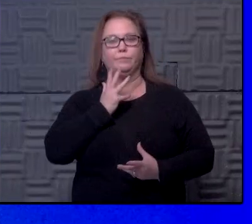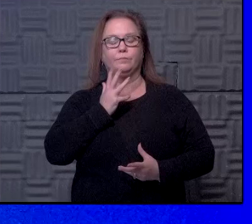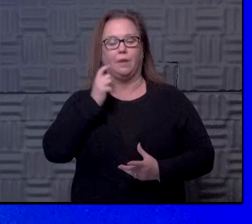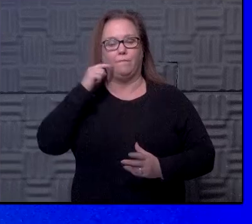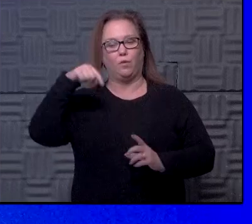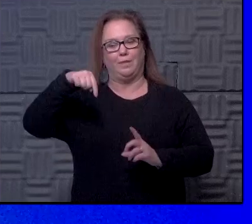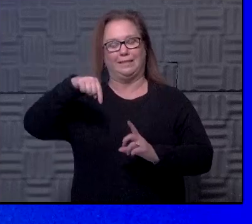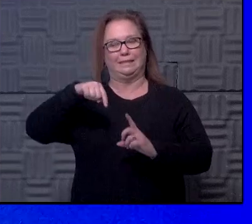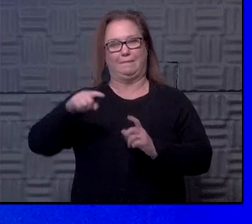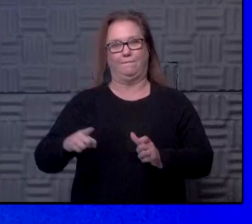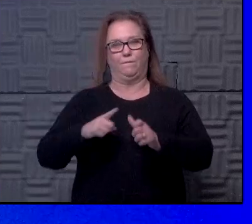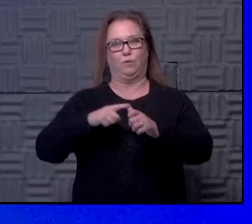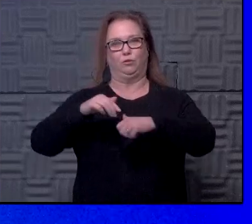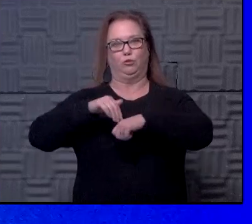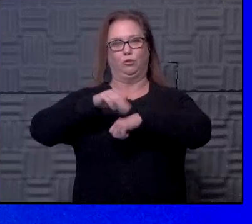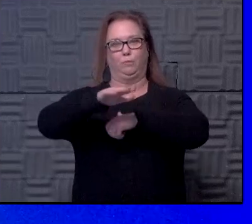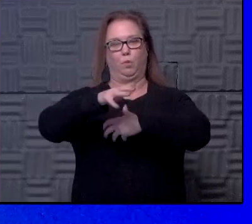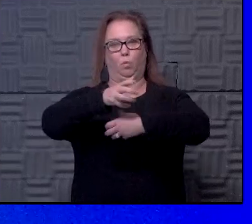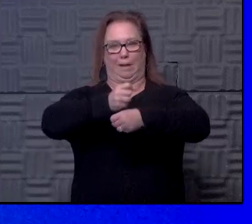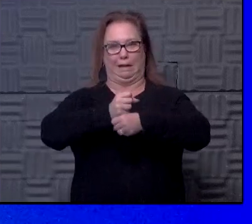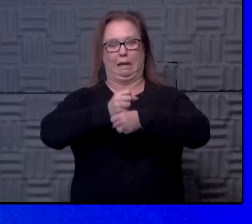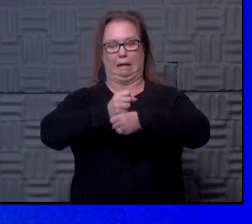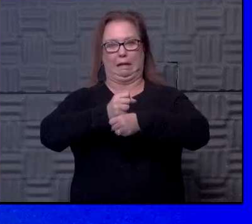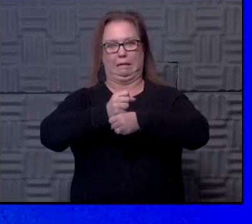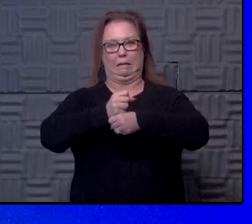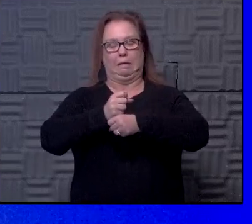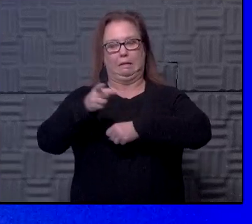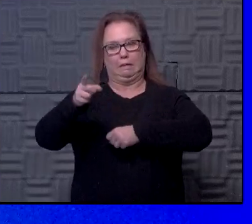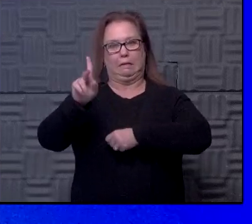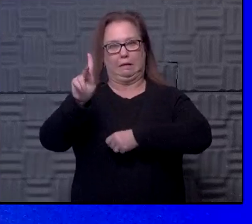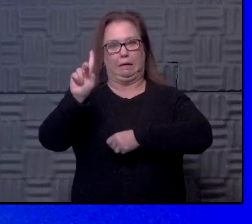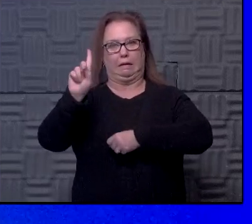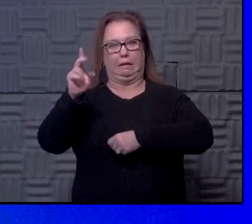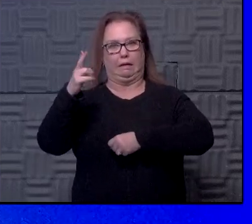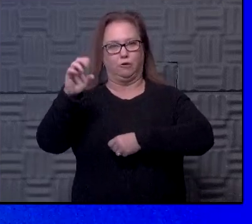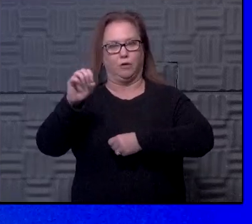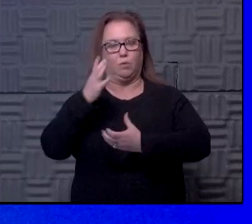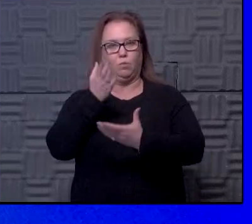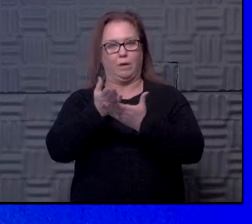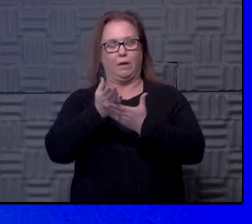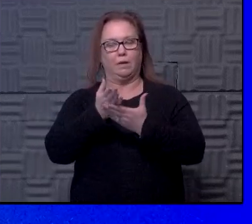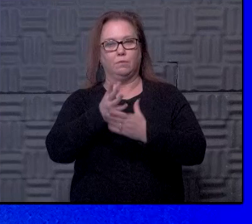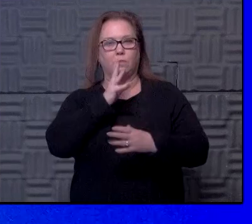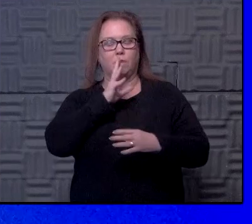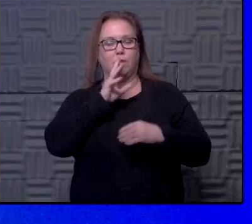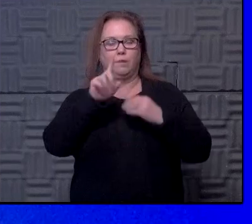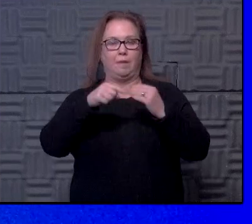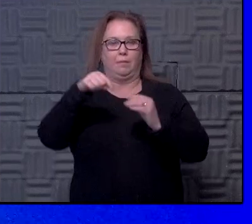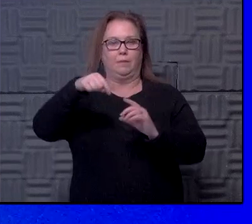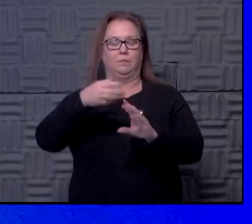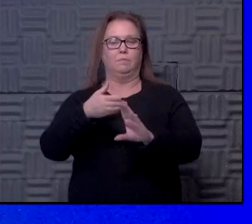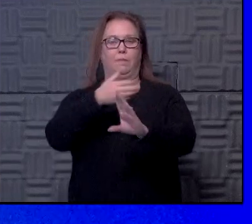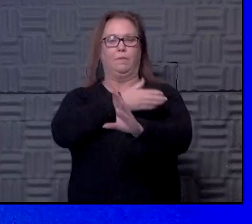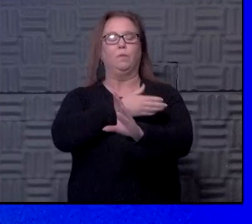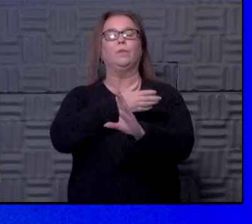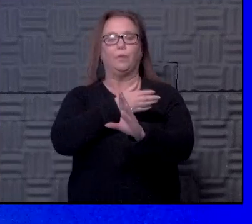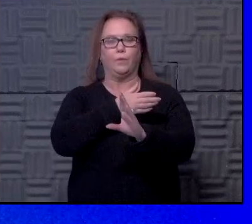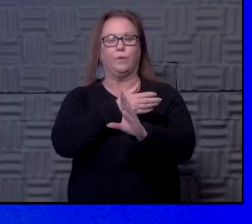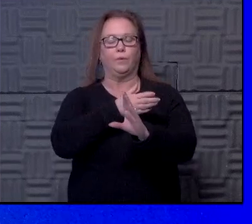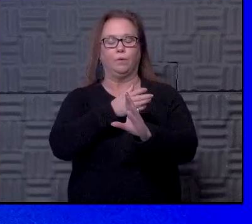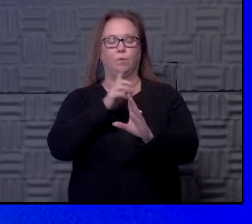for this initial shipment, we did receive what they had said we would receive. We have talked about this. We are